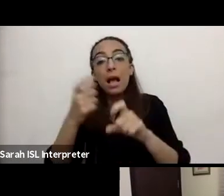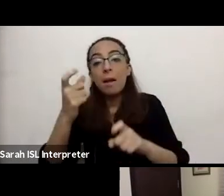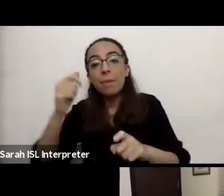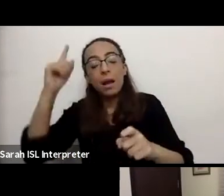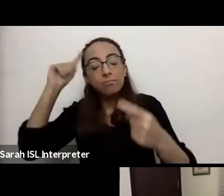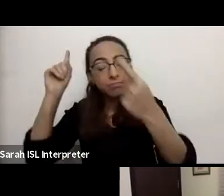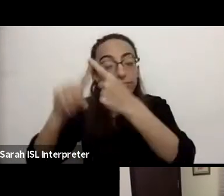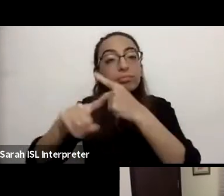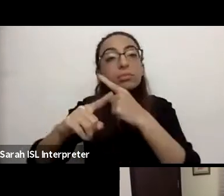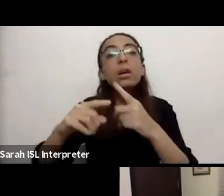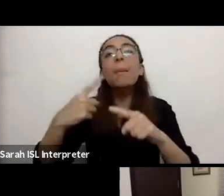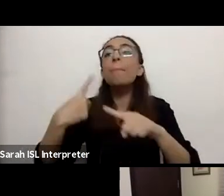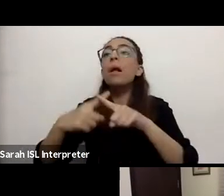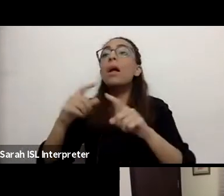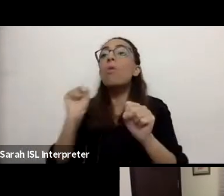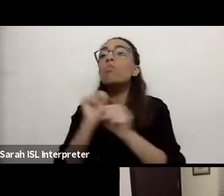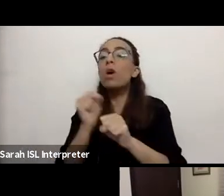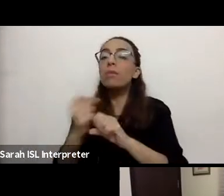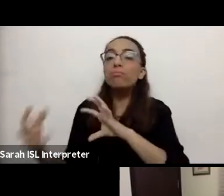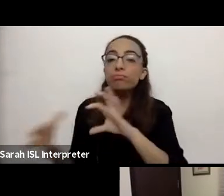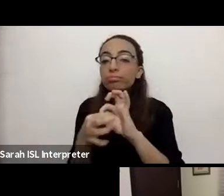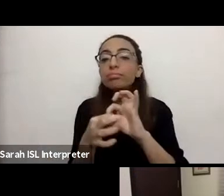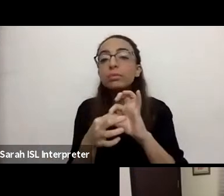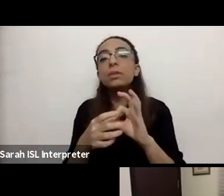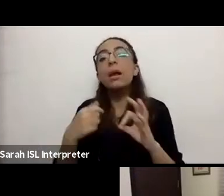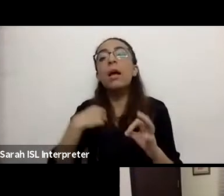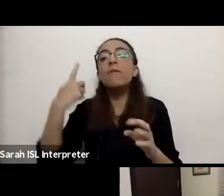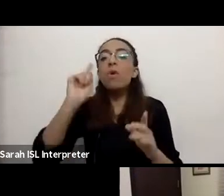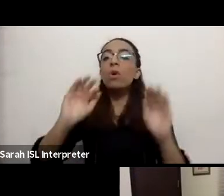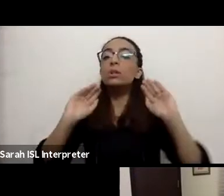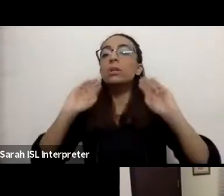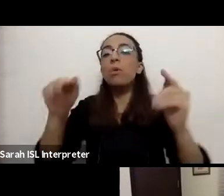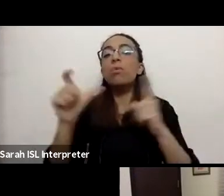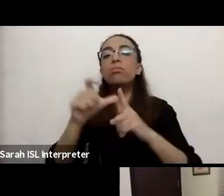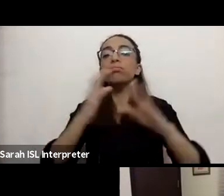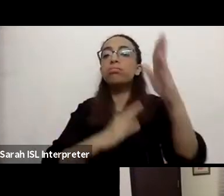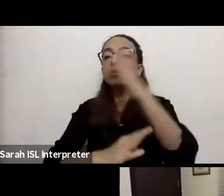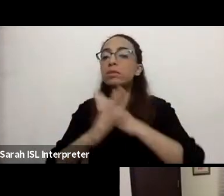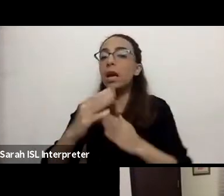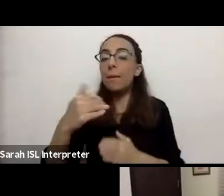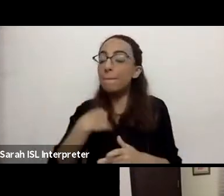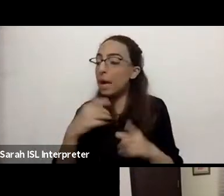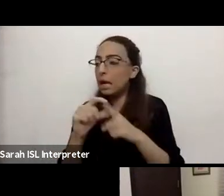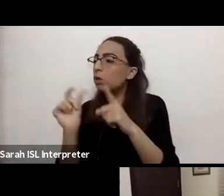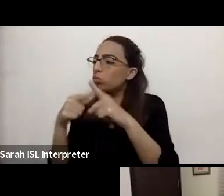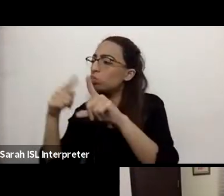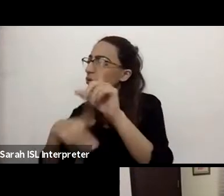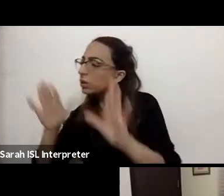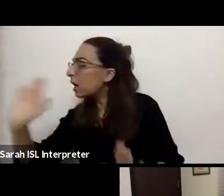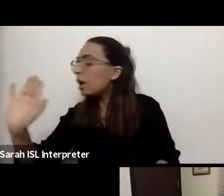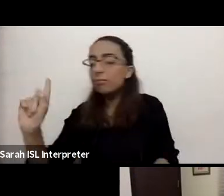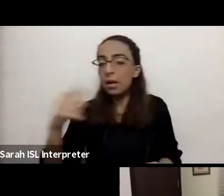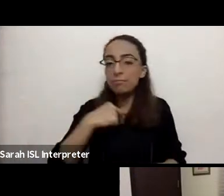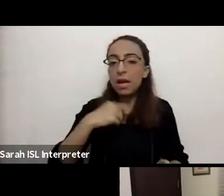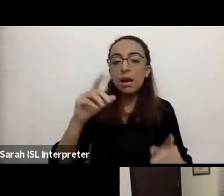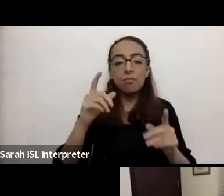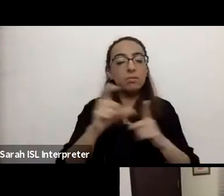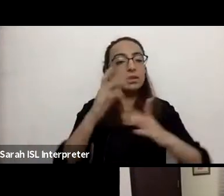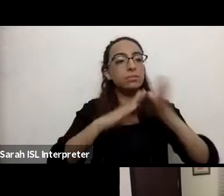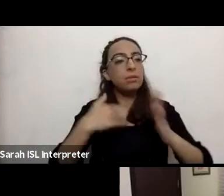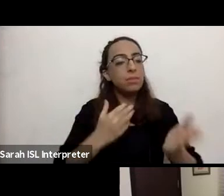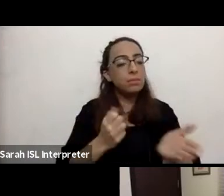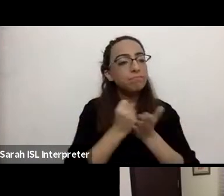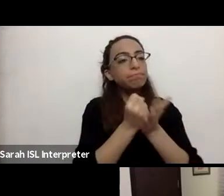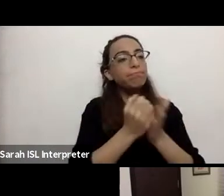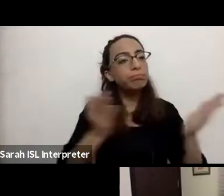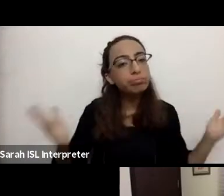there's some people who held on to their ground and went beyond their call of duty to further